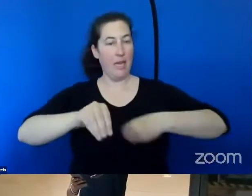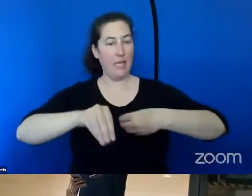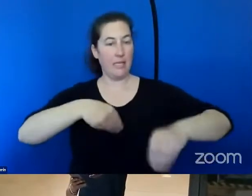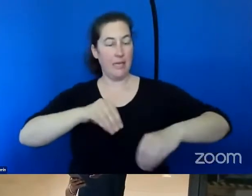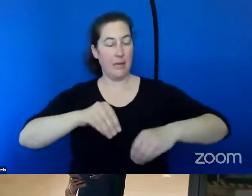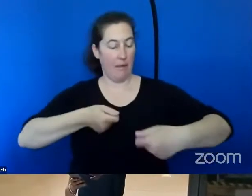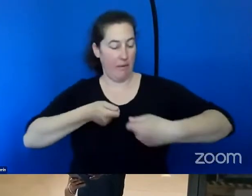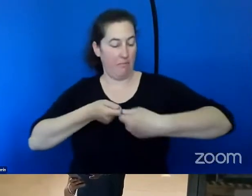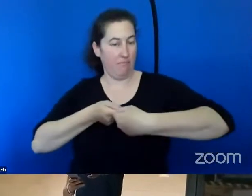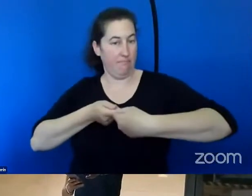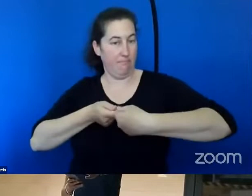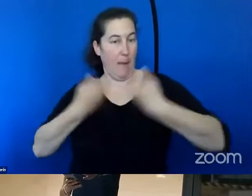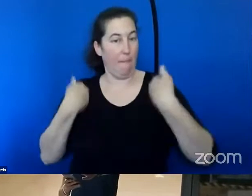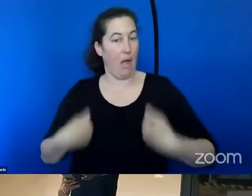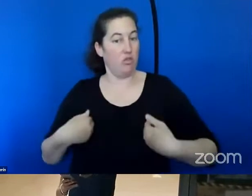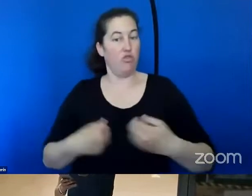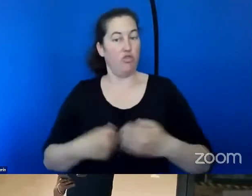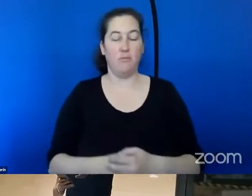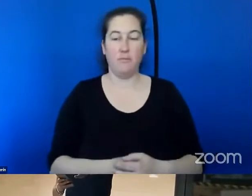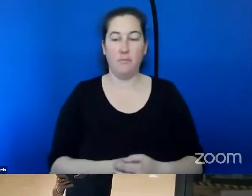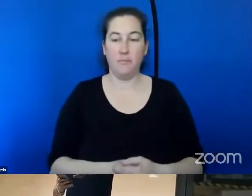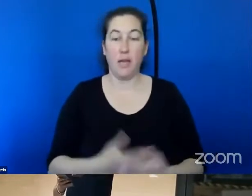his road to 2024.